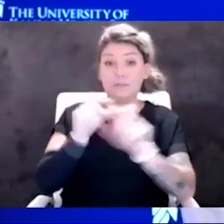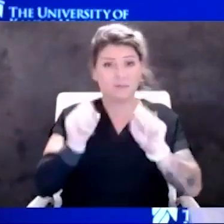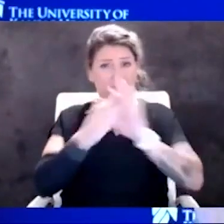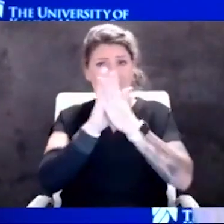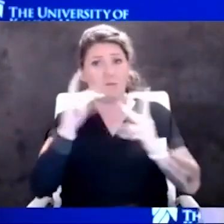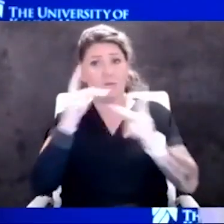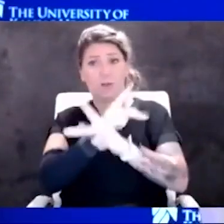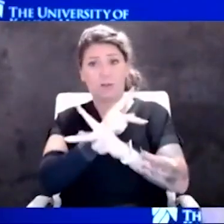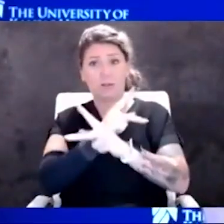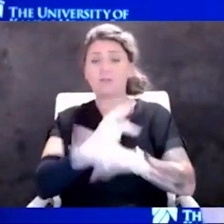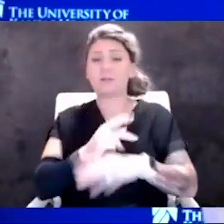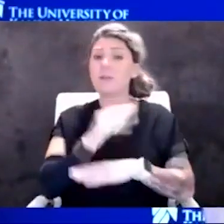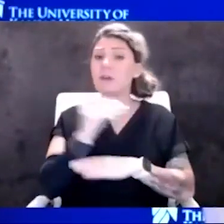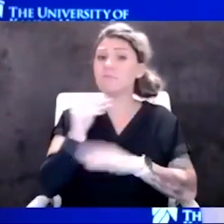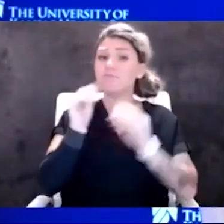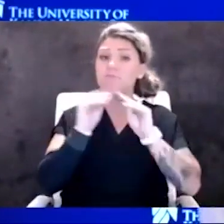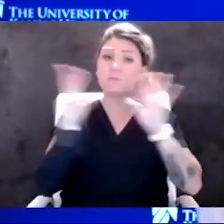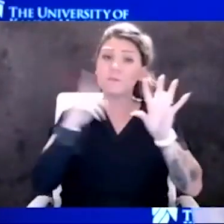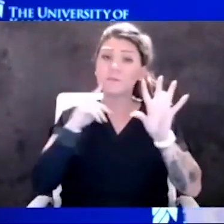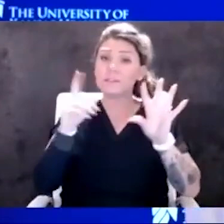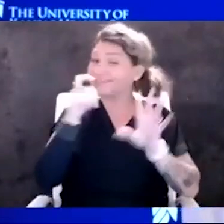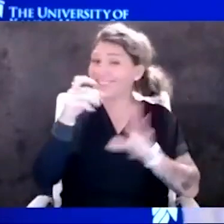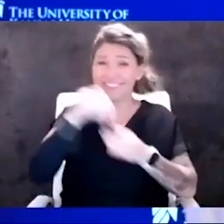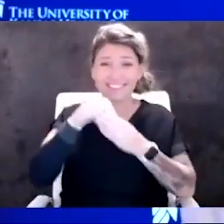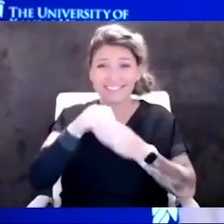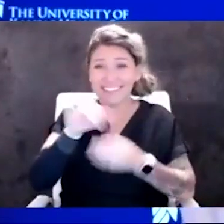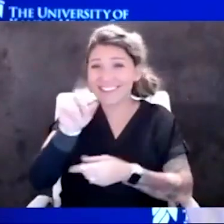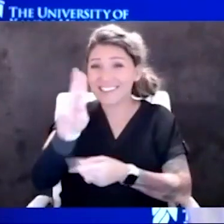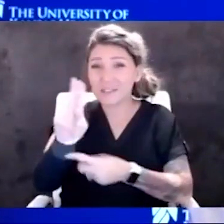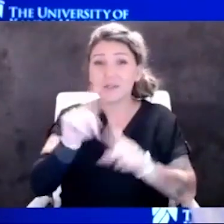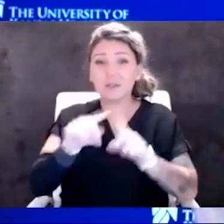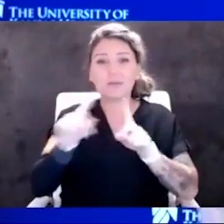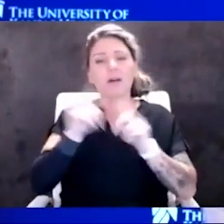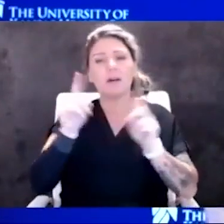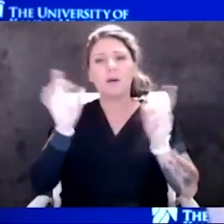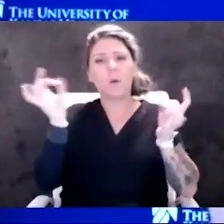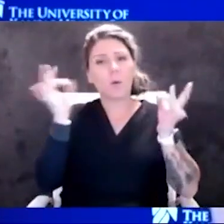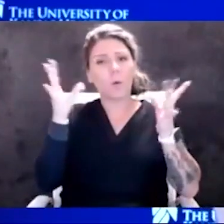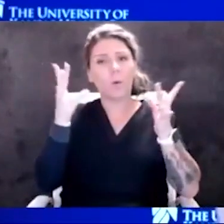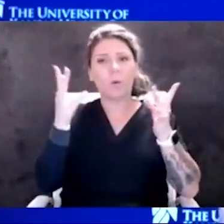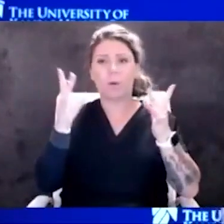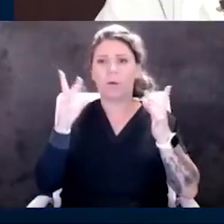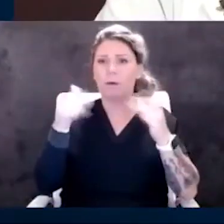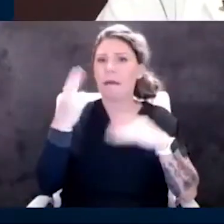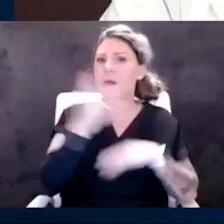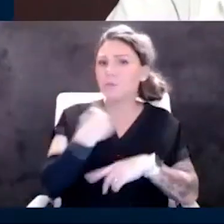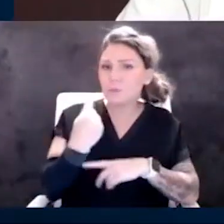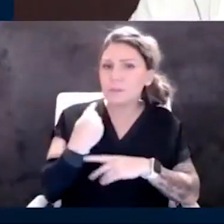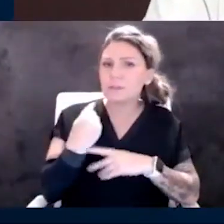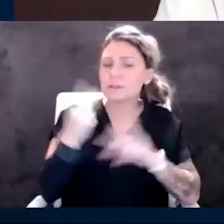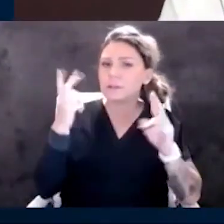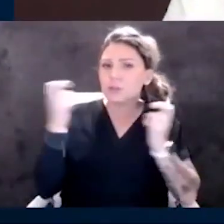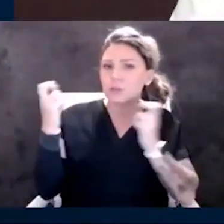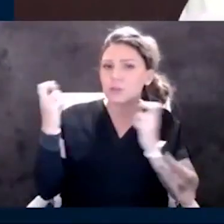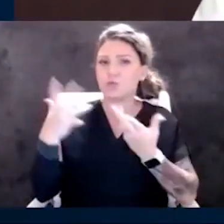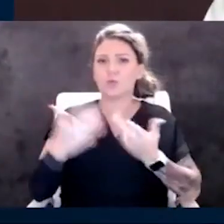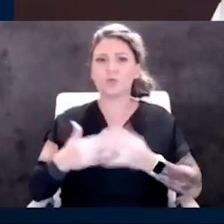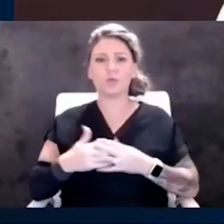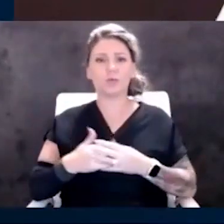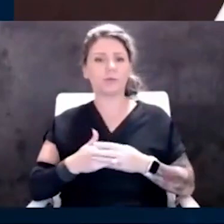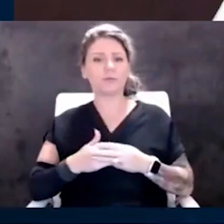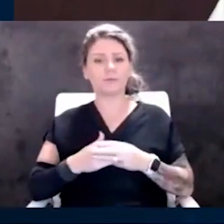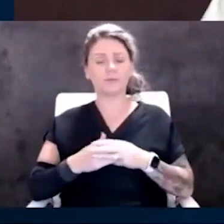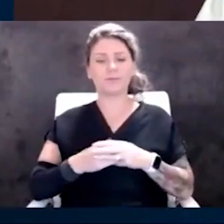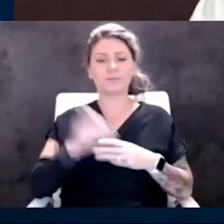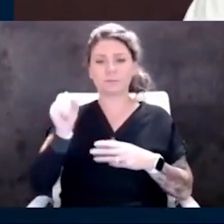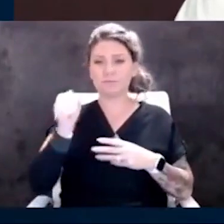They are obviously not in the ICU, but they have those significant underlying issues. So. Yeah, I saw, I was in a meeting yesterday when